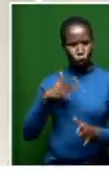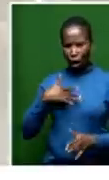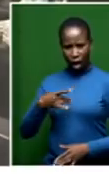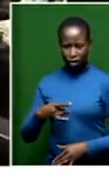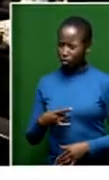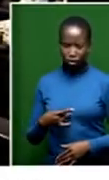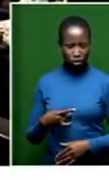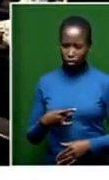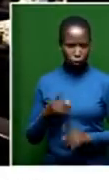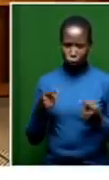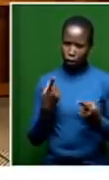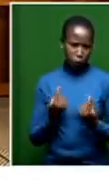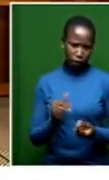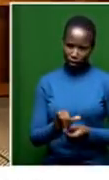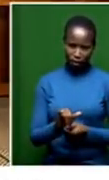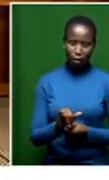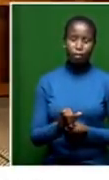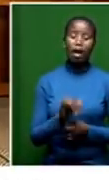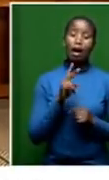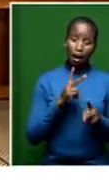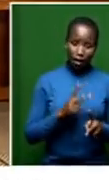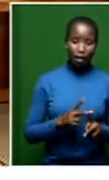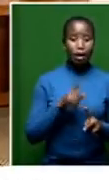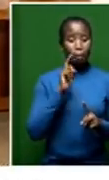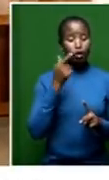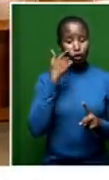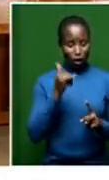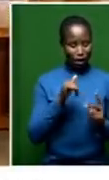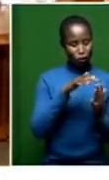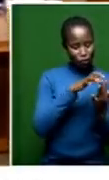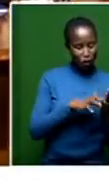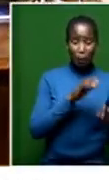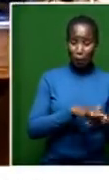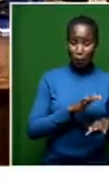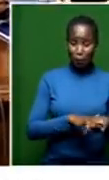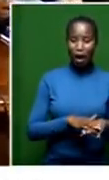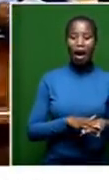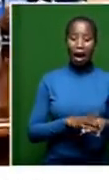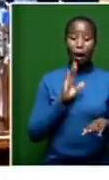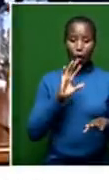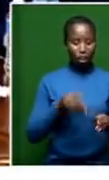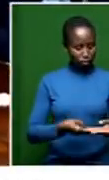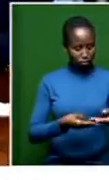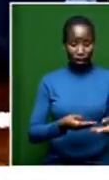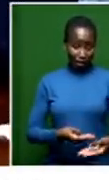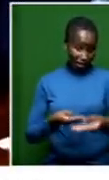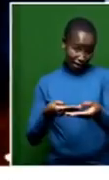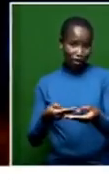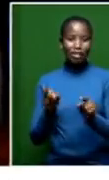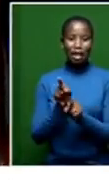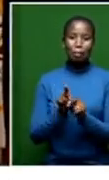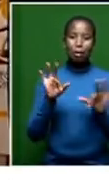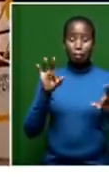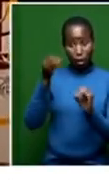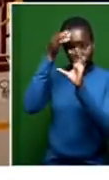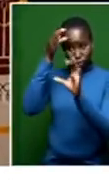And again, I'm not going to get into those merits. I will leave that to you and experts that can